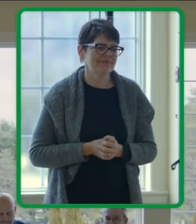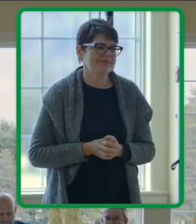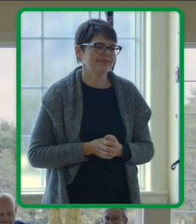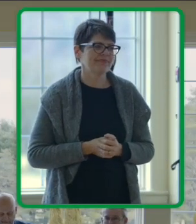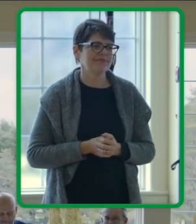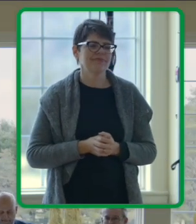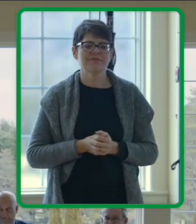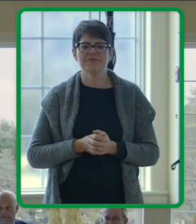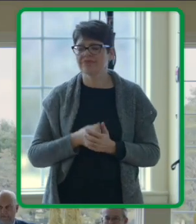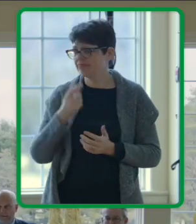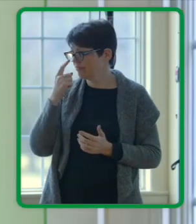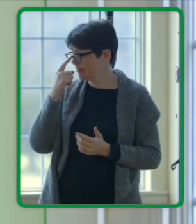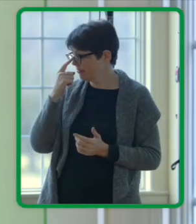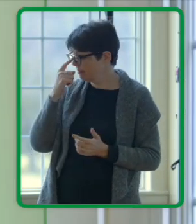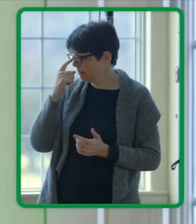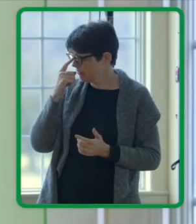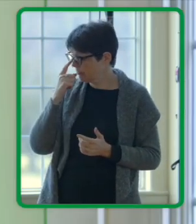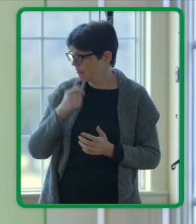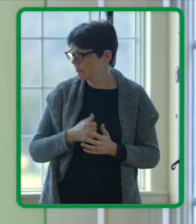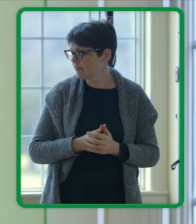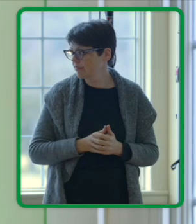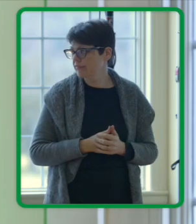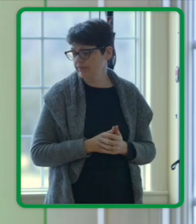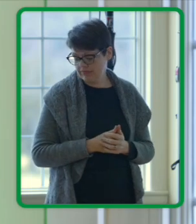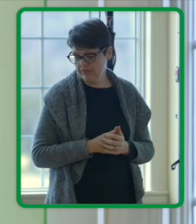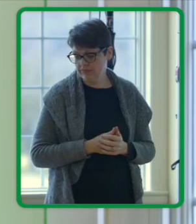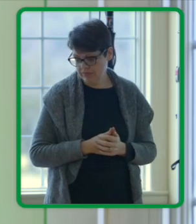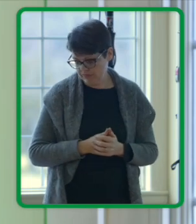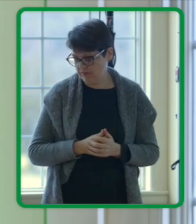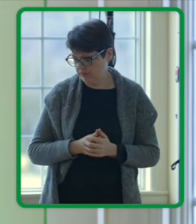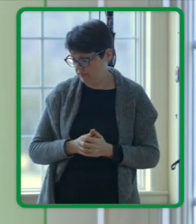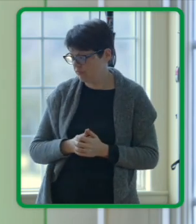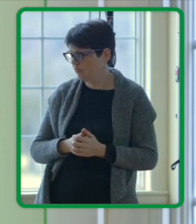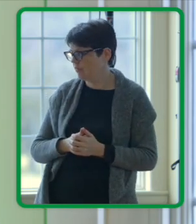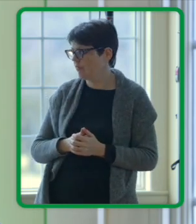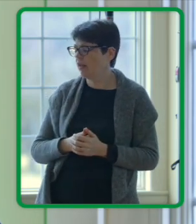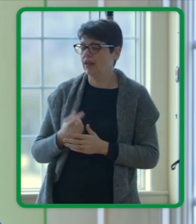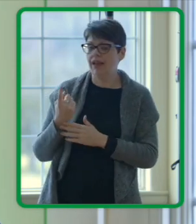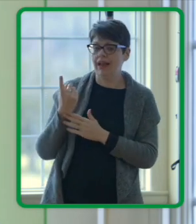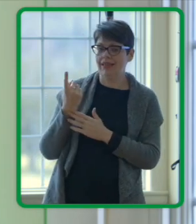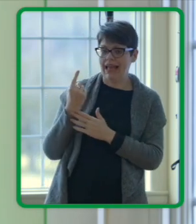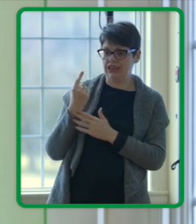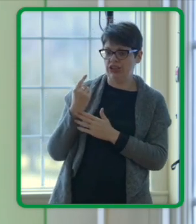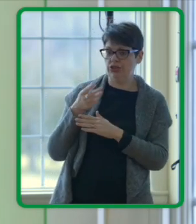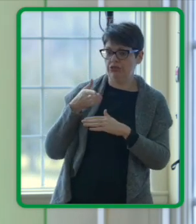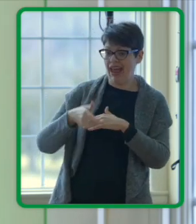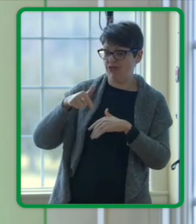I'll just say that it was when I was asked to be the chair last year after this